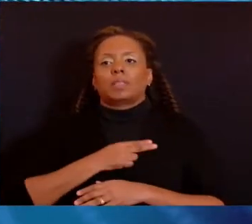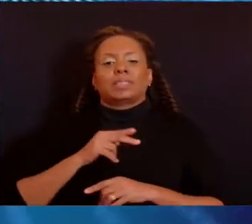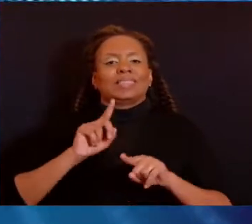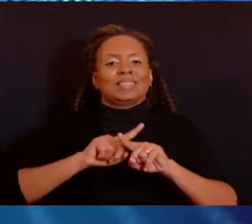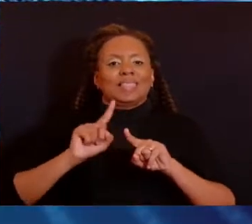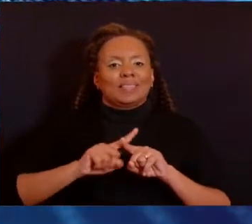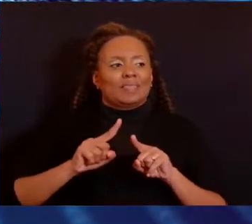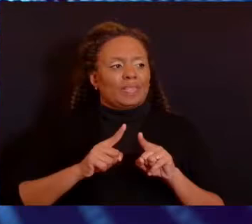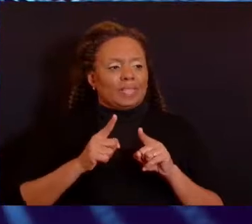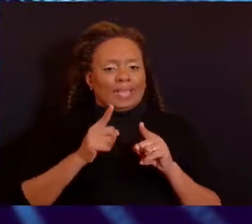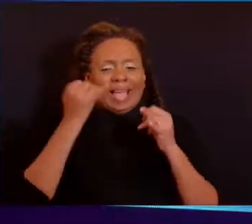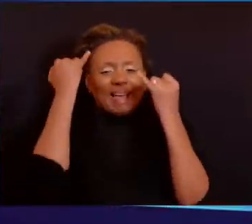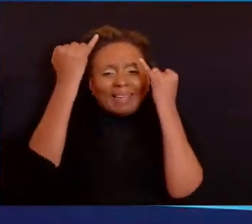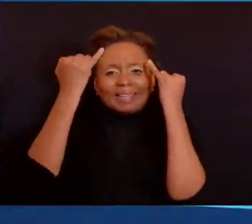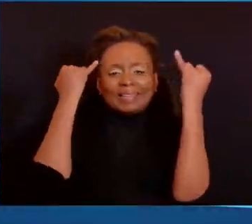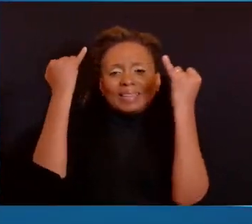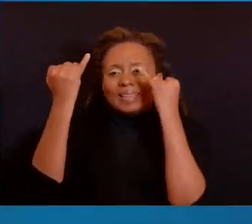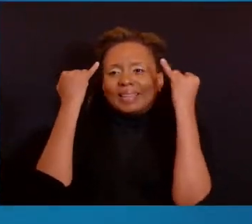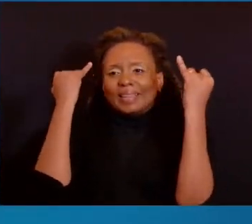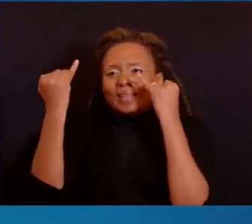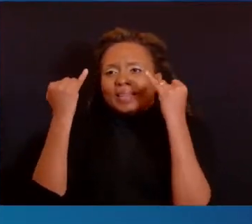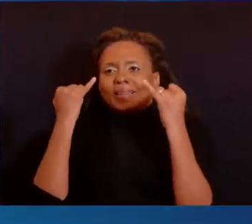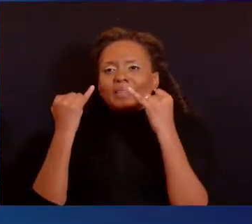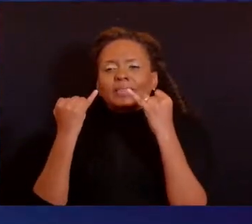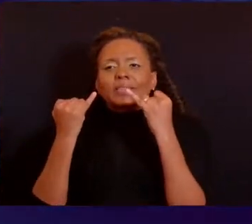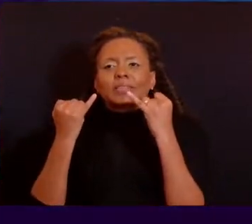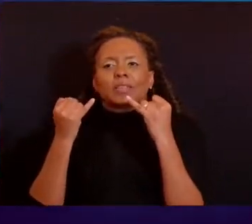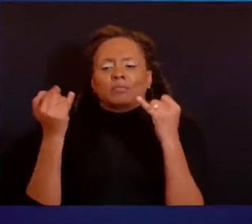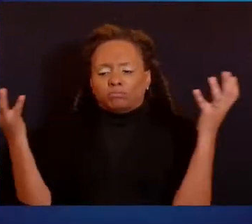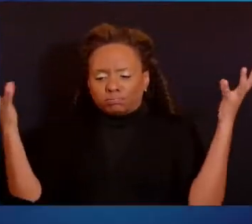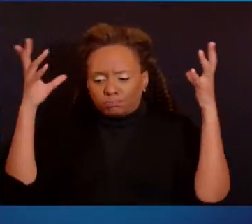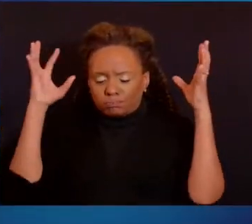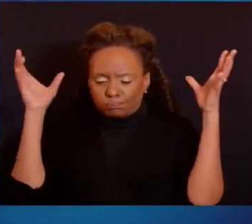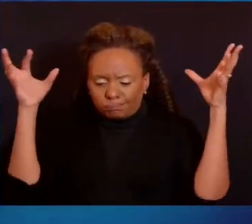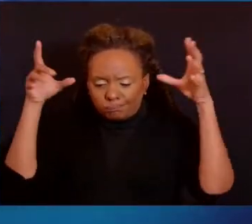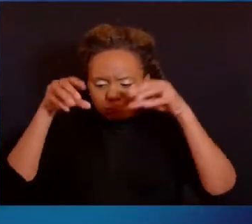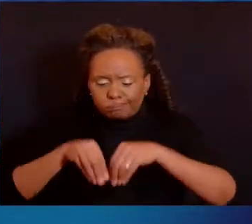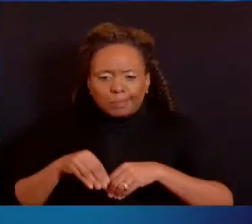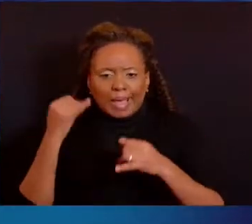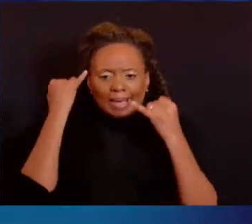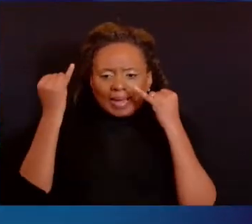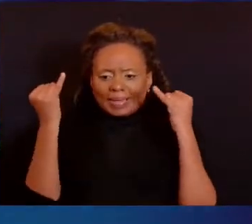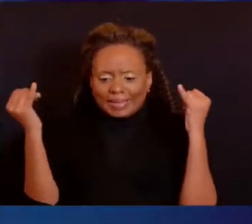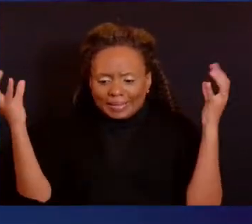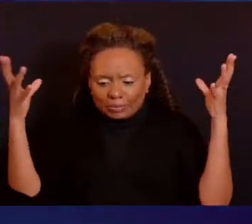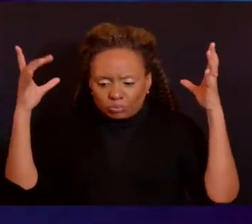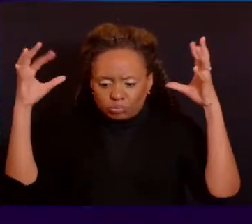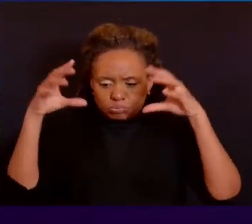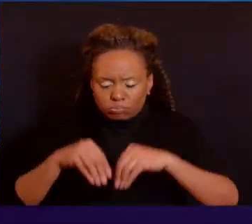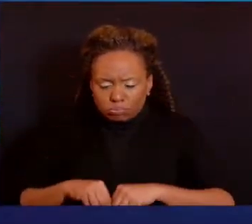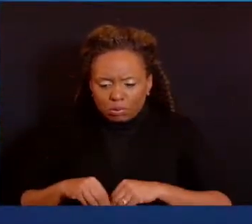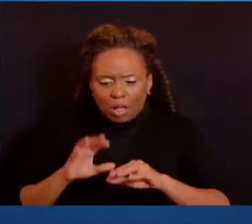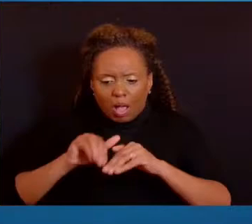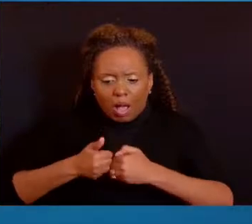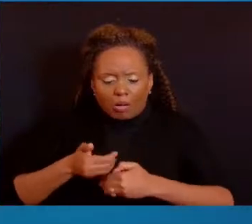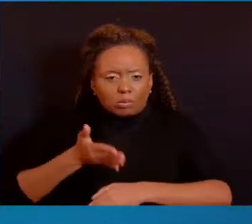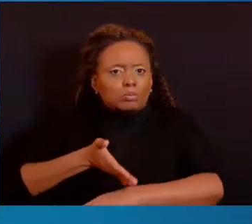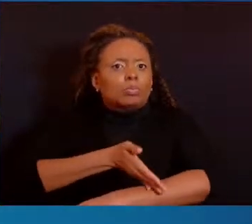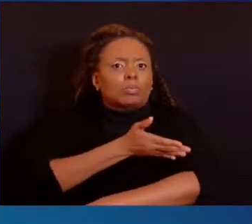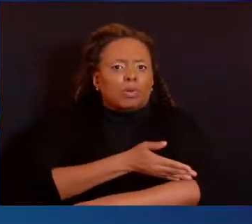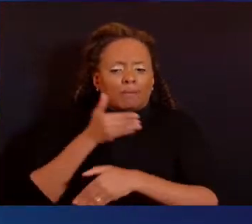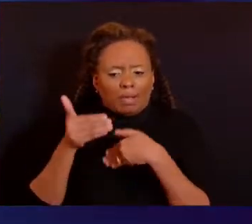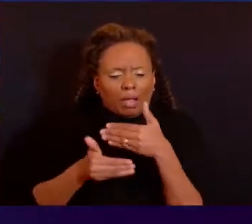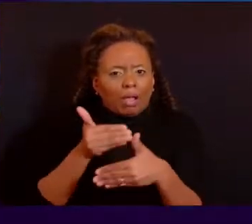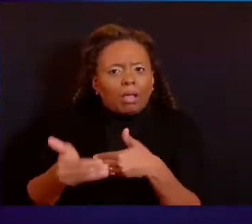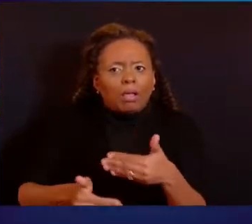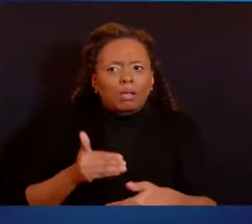at what we have in place and what could potentially be a problem going forward into the future, we look to actually mitigate that and enhance it, improve, or go along. So